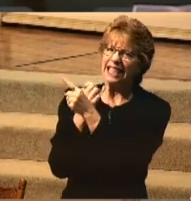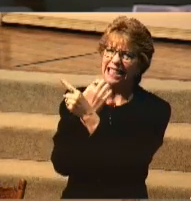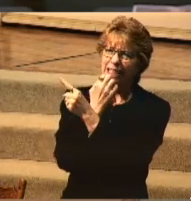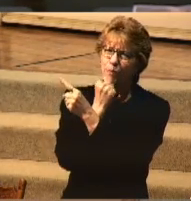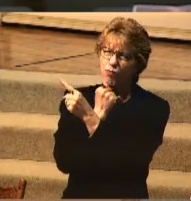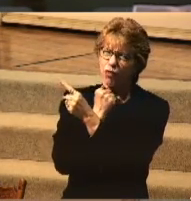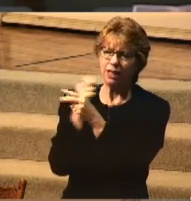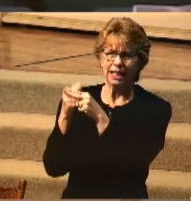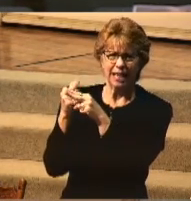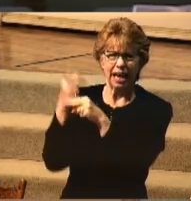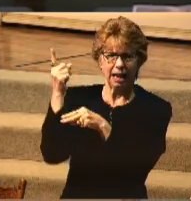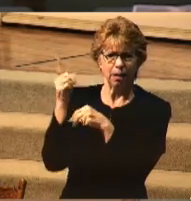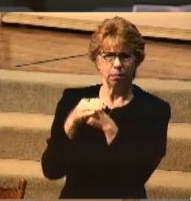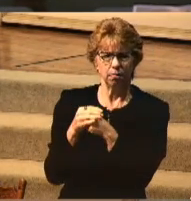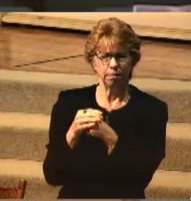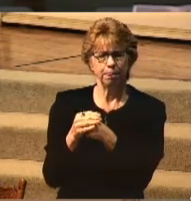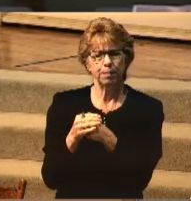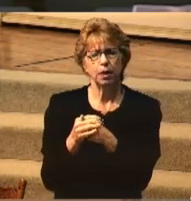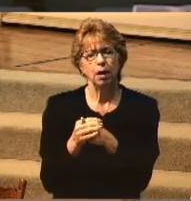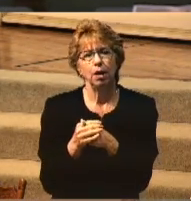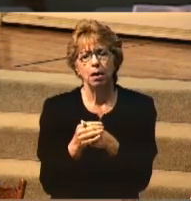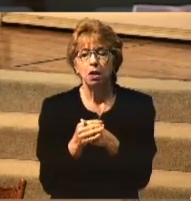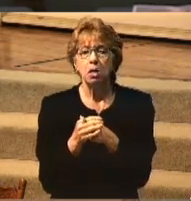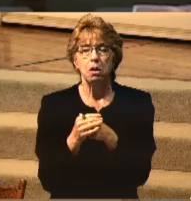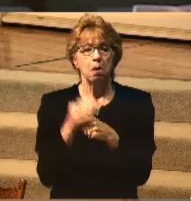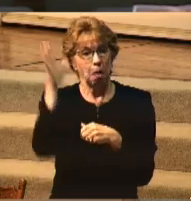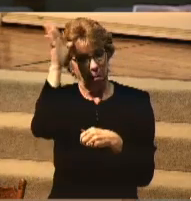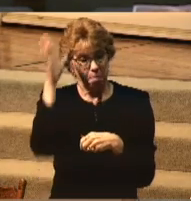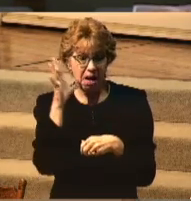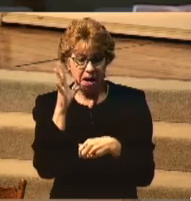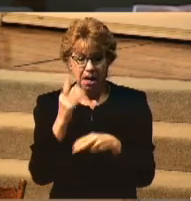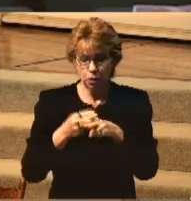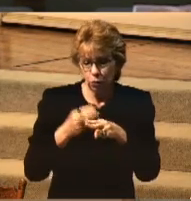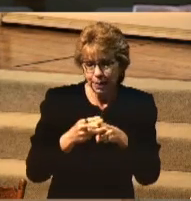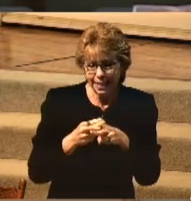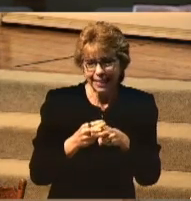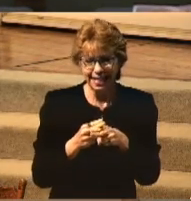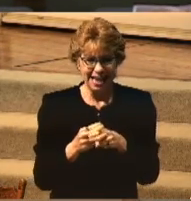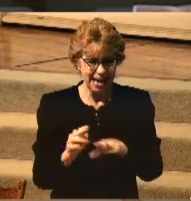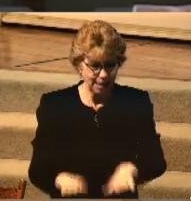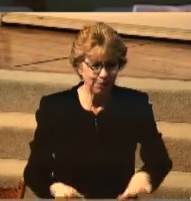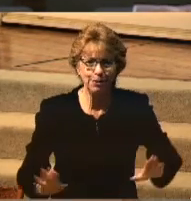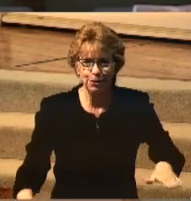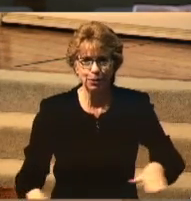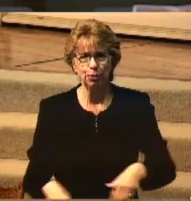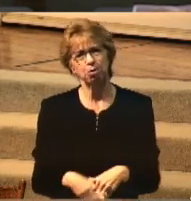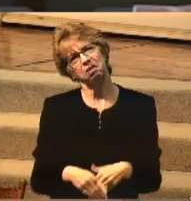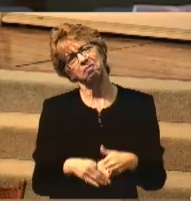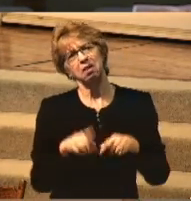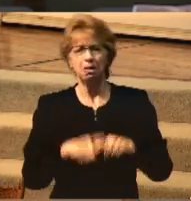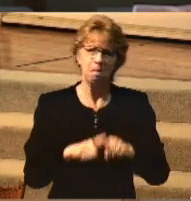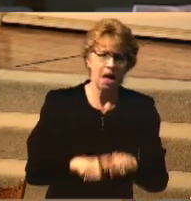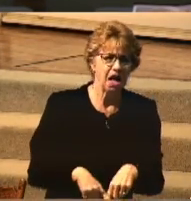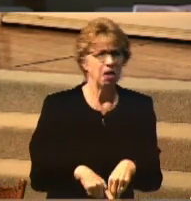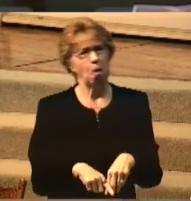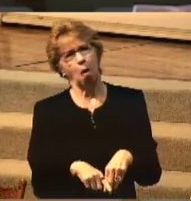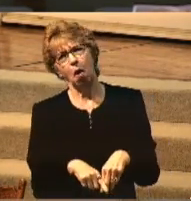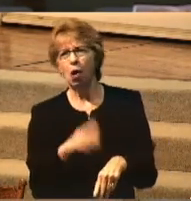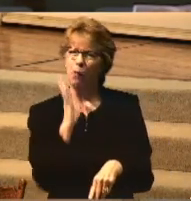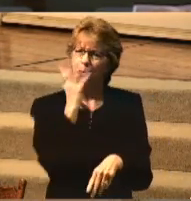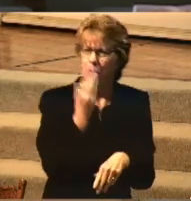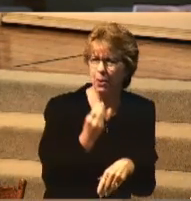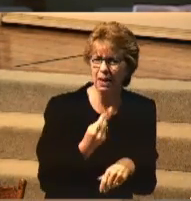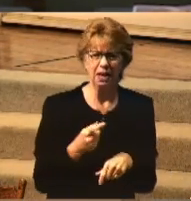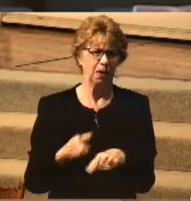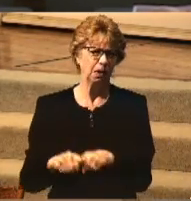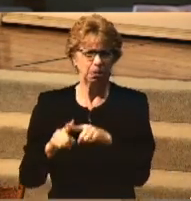name children based on sometimes how pretty the name is, or based on the name that reminds them of